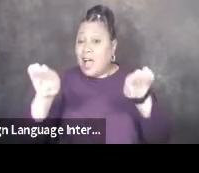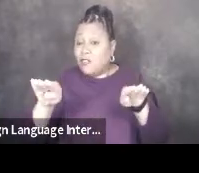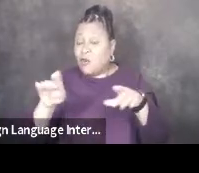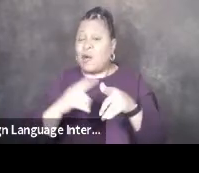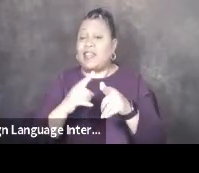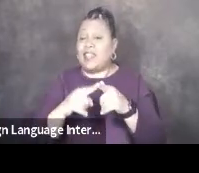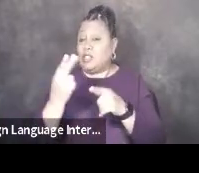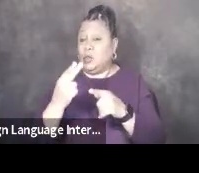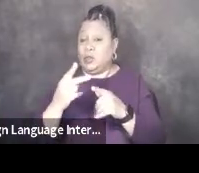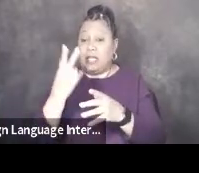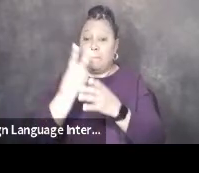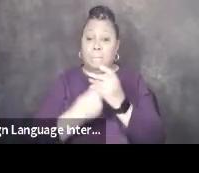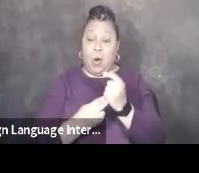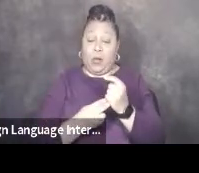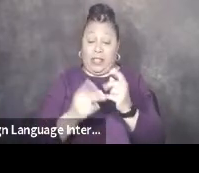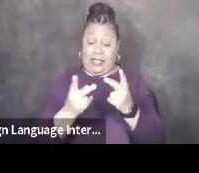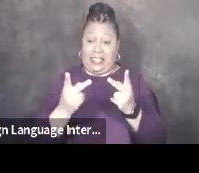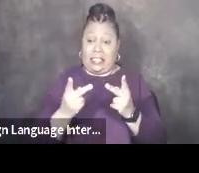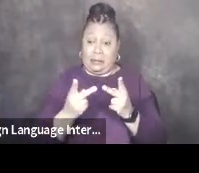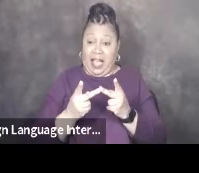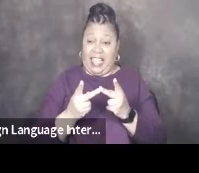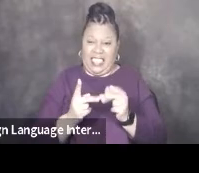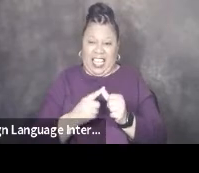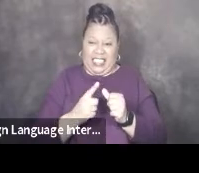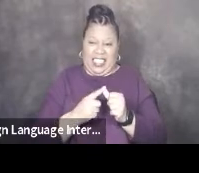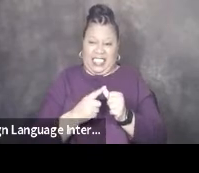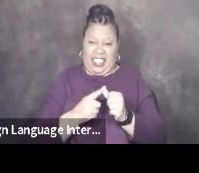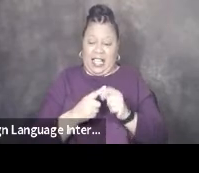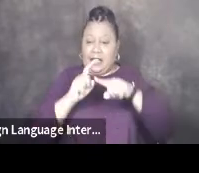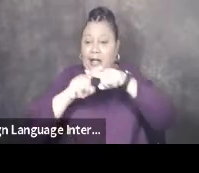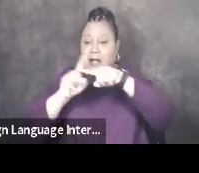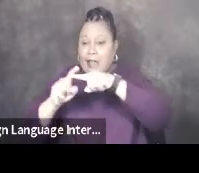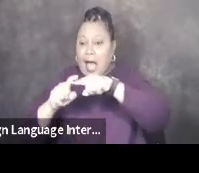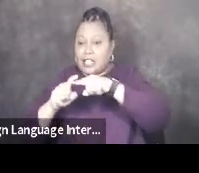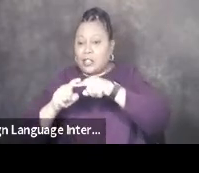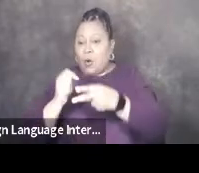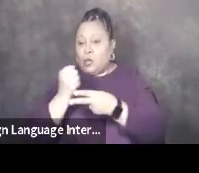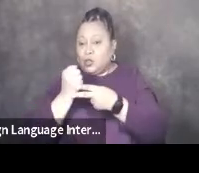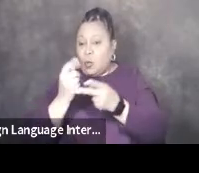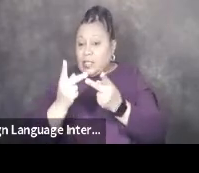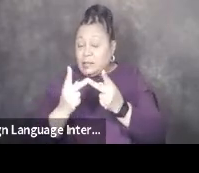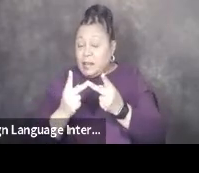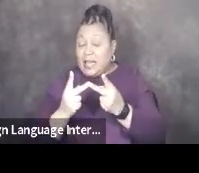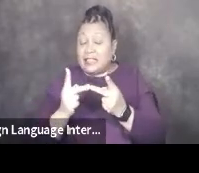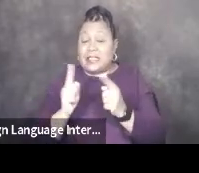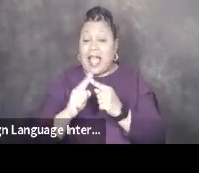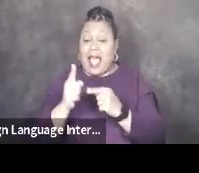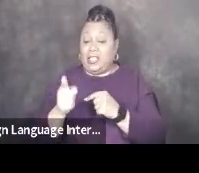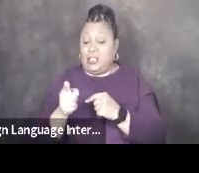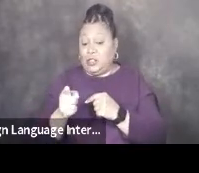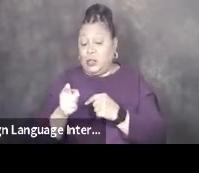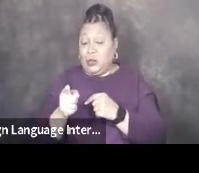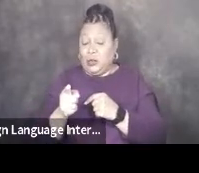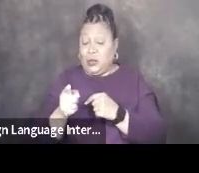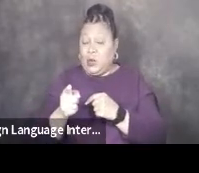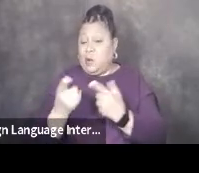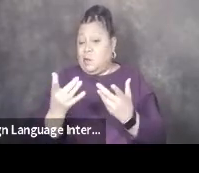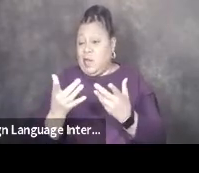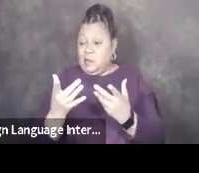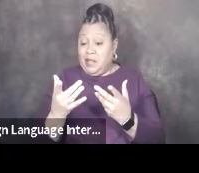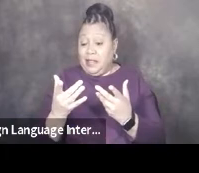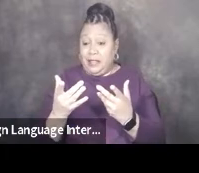and then using both spaces initially as a closet or storage space And then as you